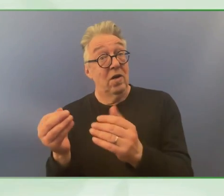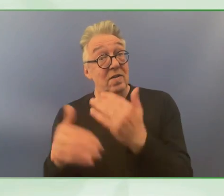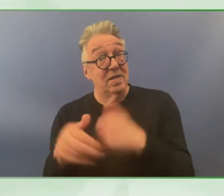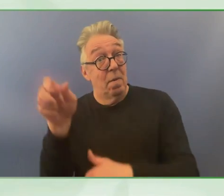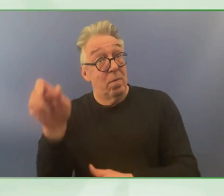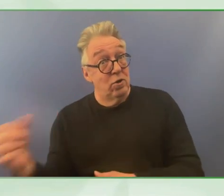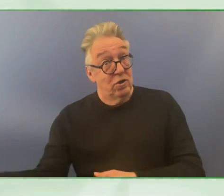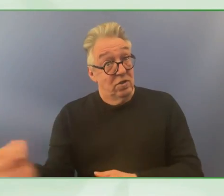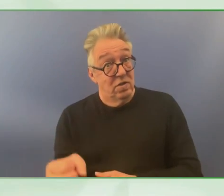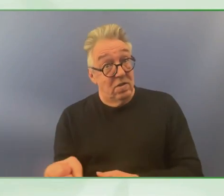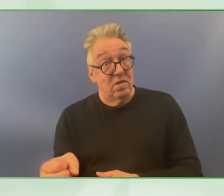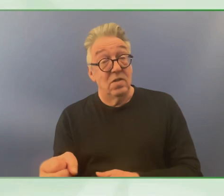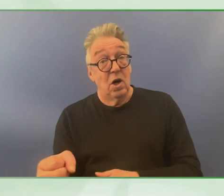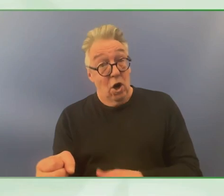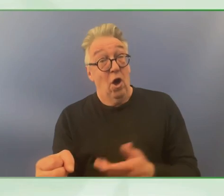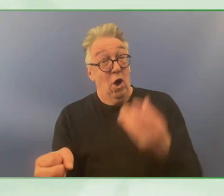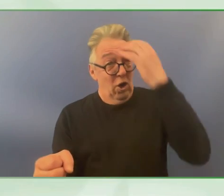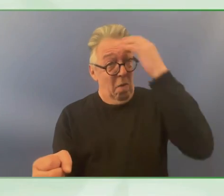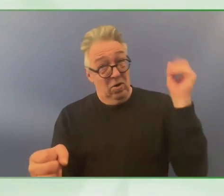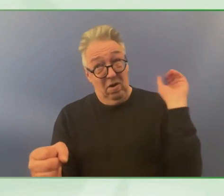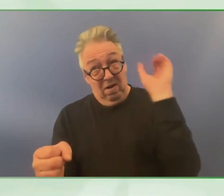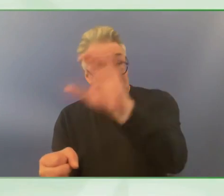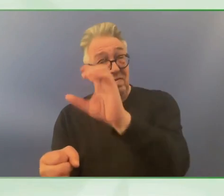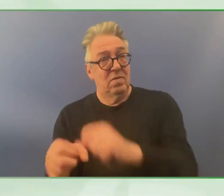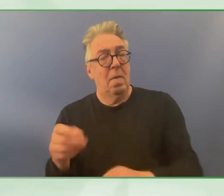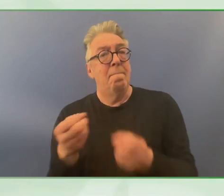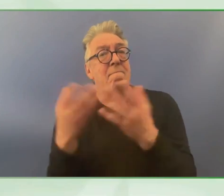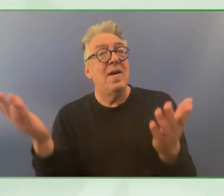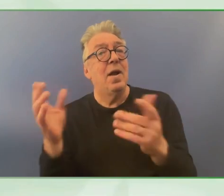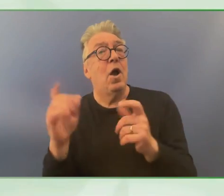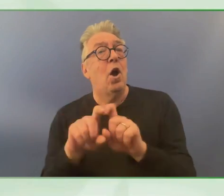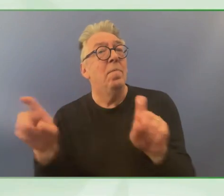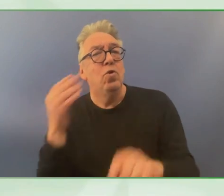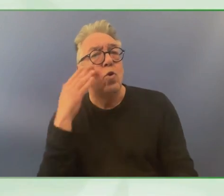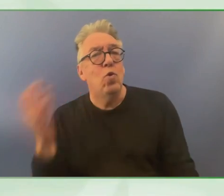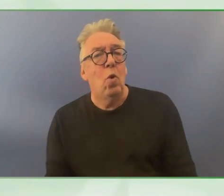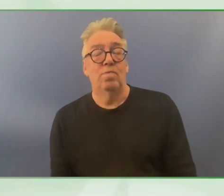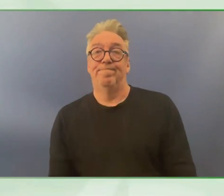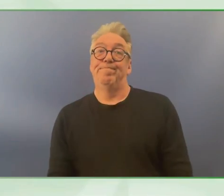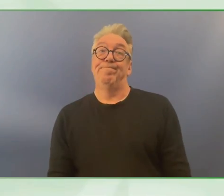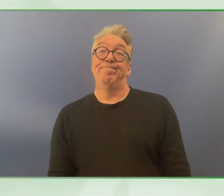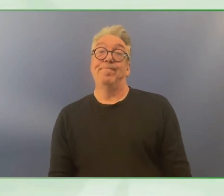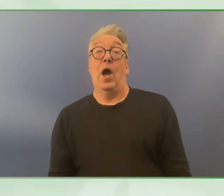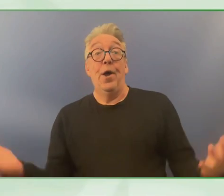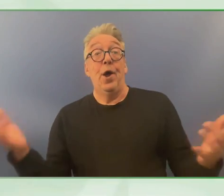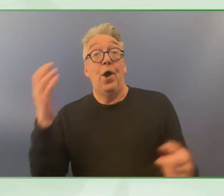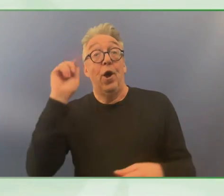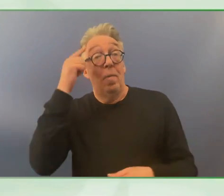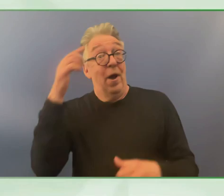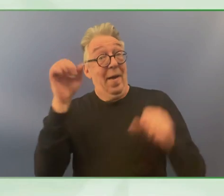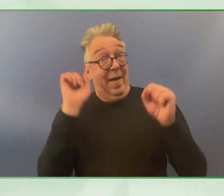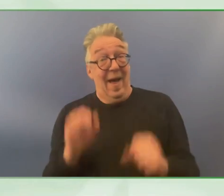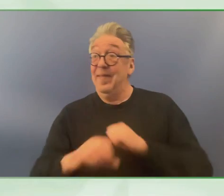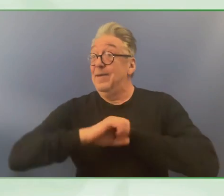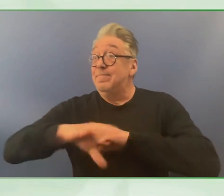that's not even known, because government has lots of ways of spreading this information, but if it comes